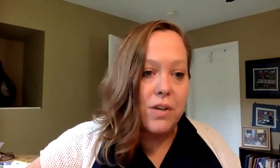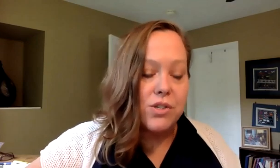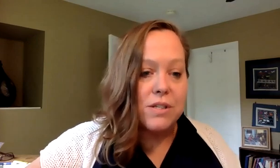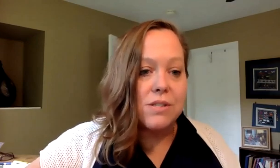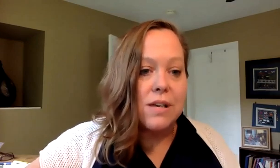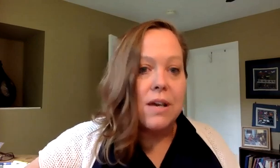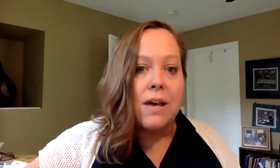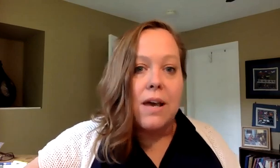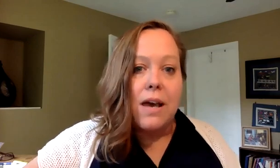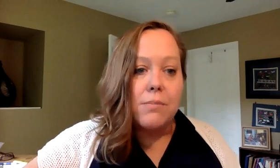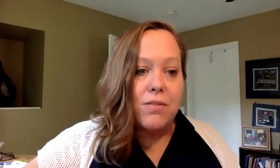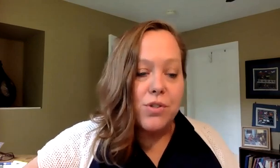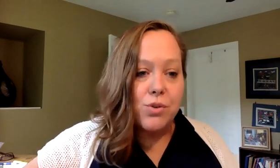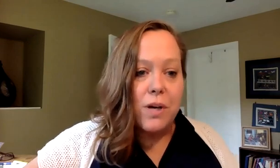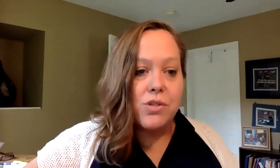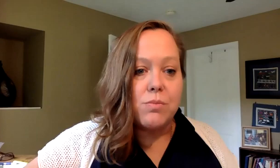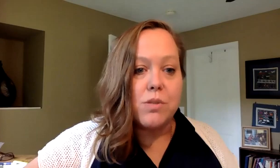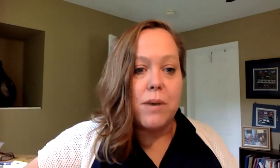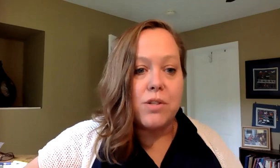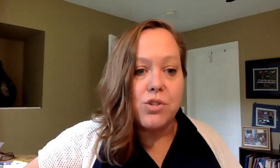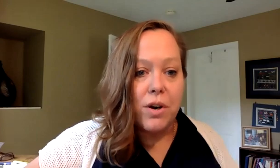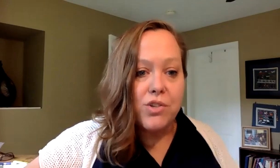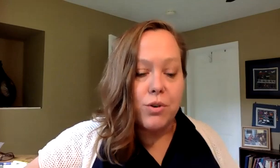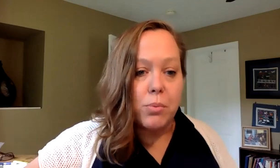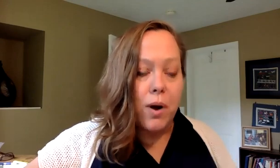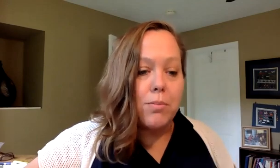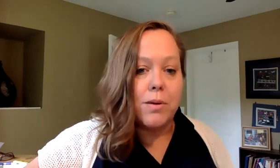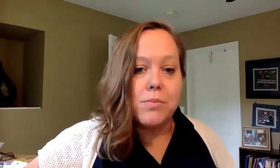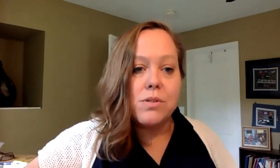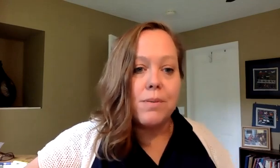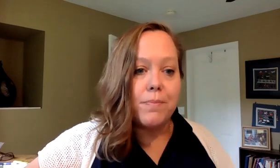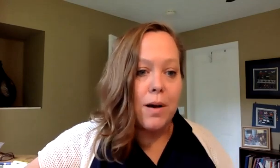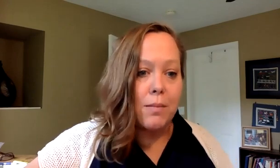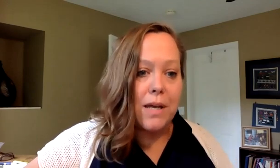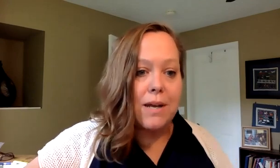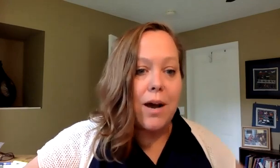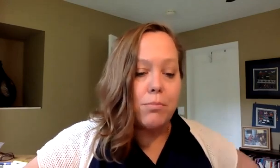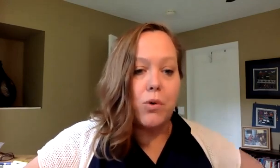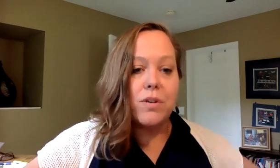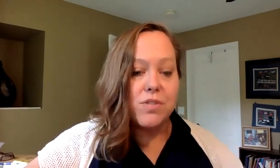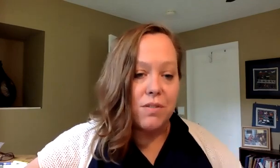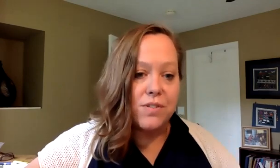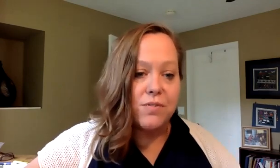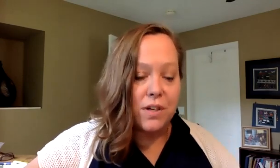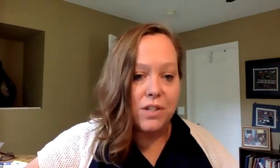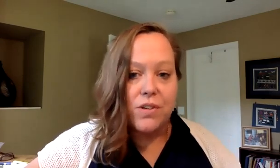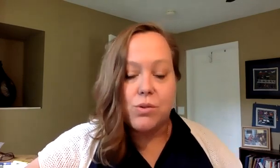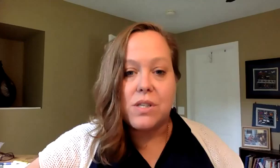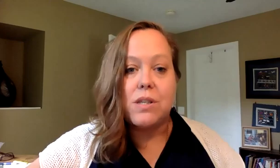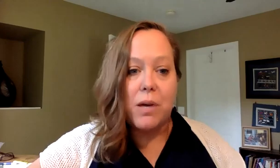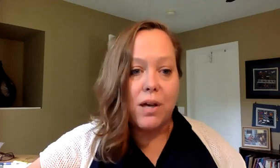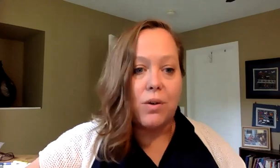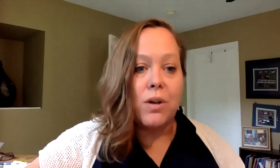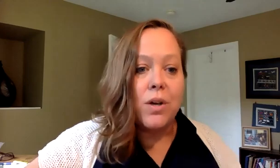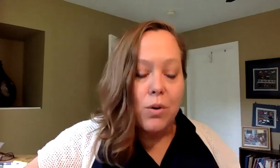these questions. And my first question was about structural problems. And how motives of different individuals